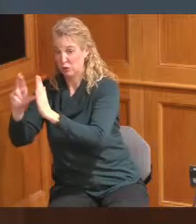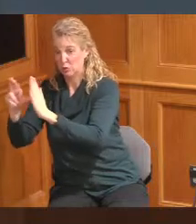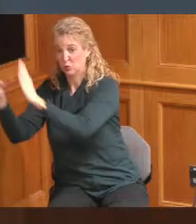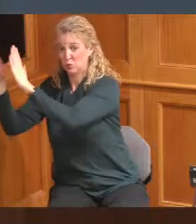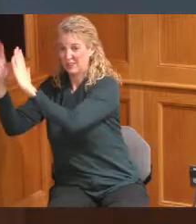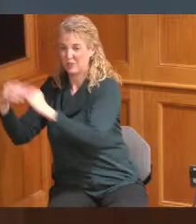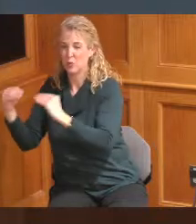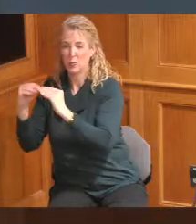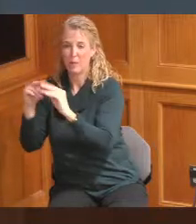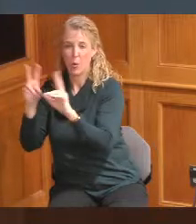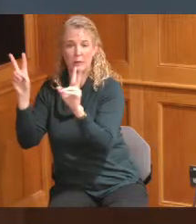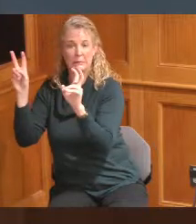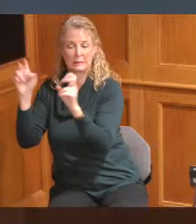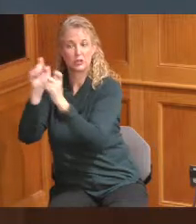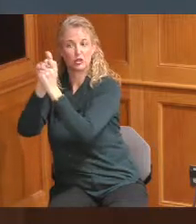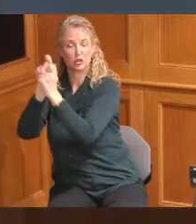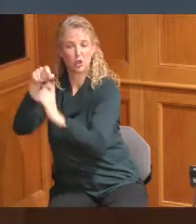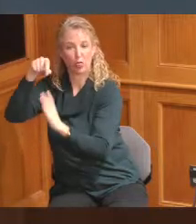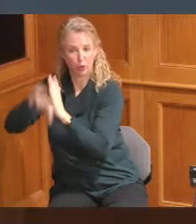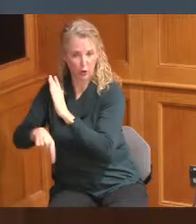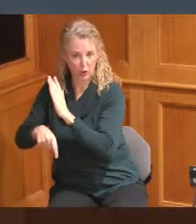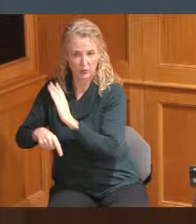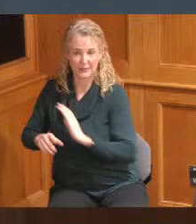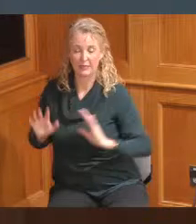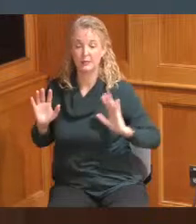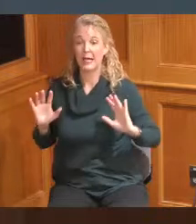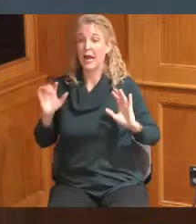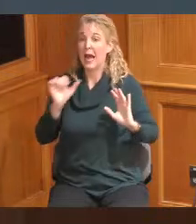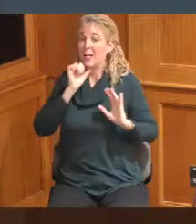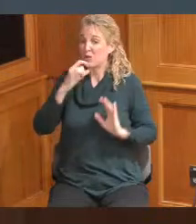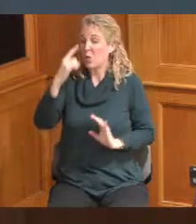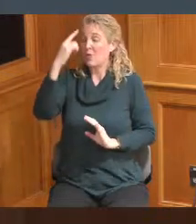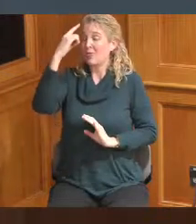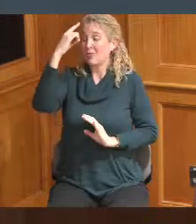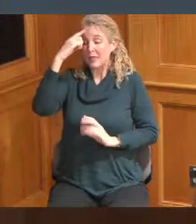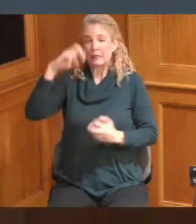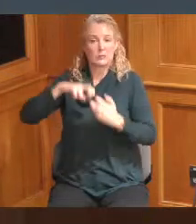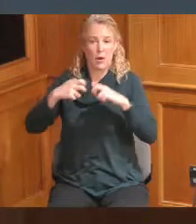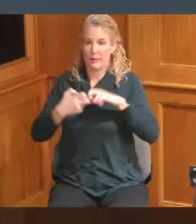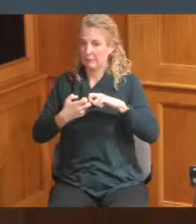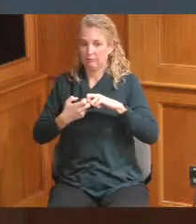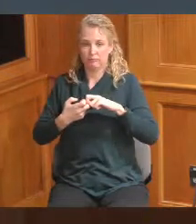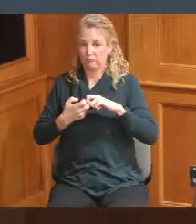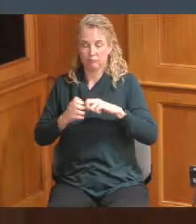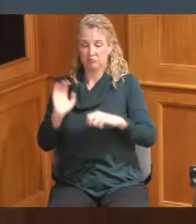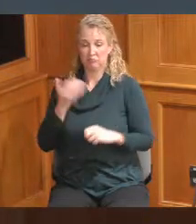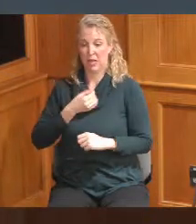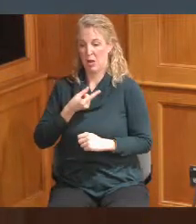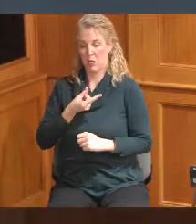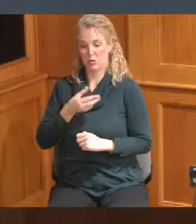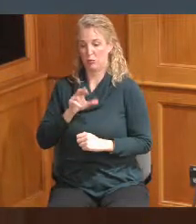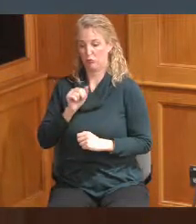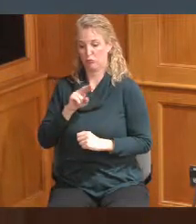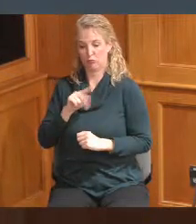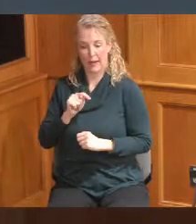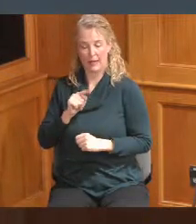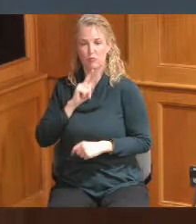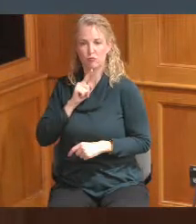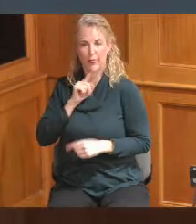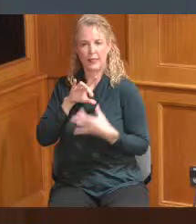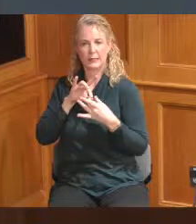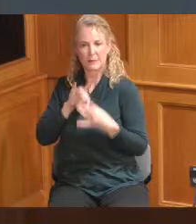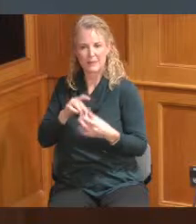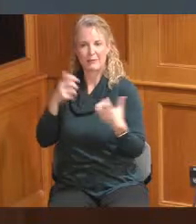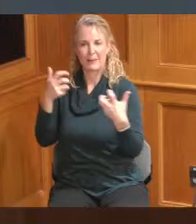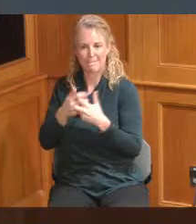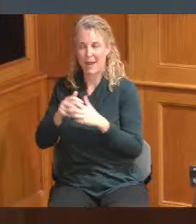much more thorough review. I don't anticipate any issues with our grants. It's a very focused grant. It's focused on anti-terrorism.